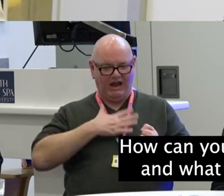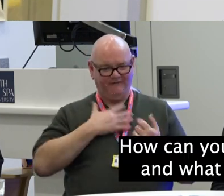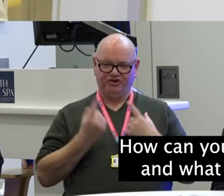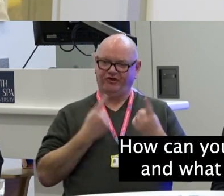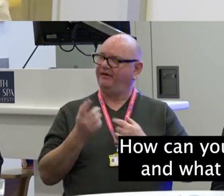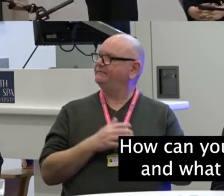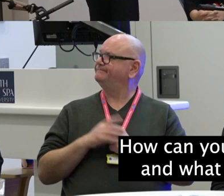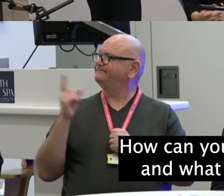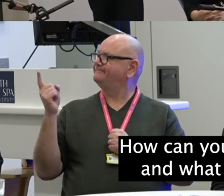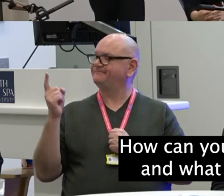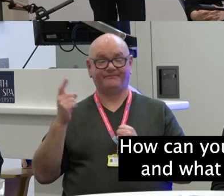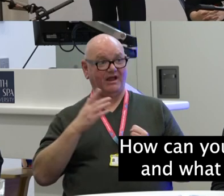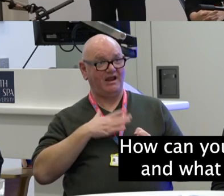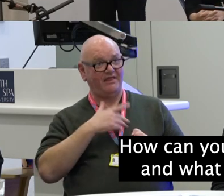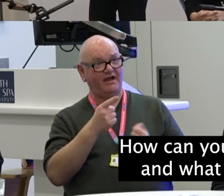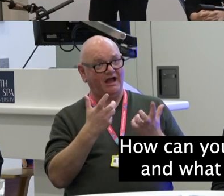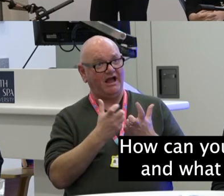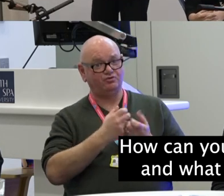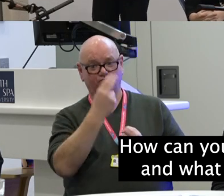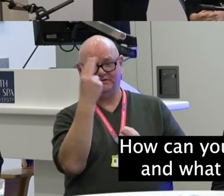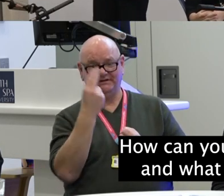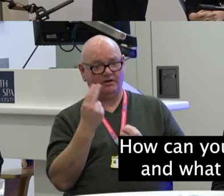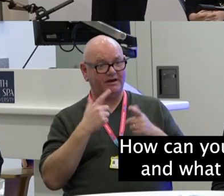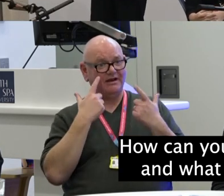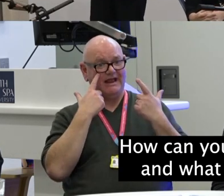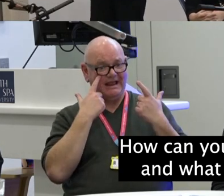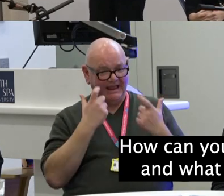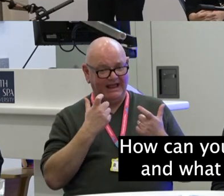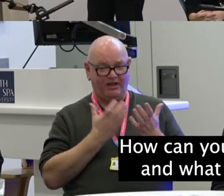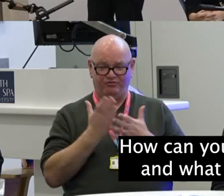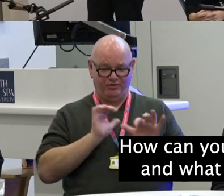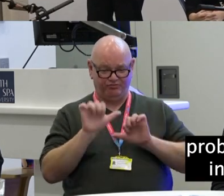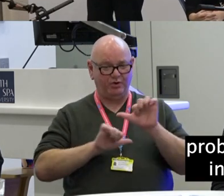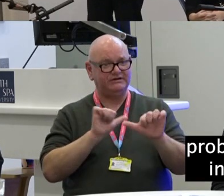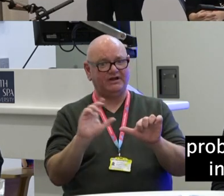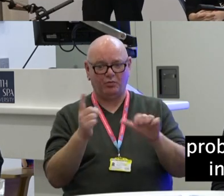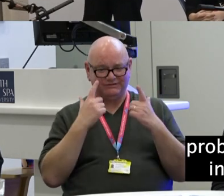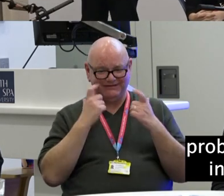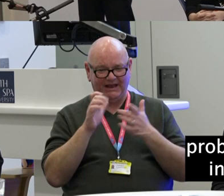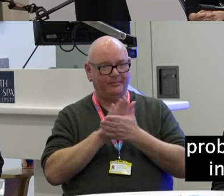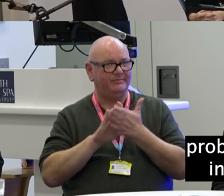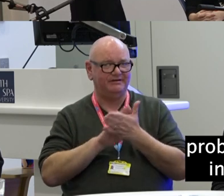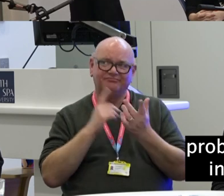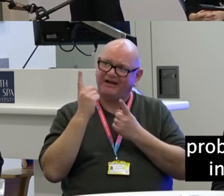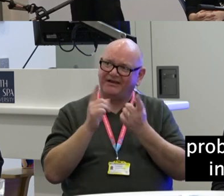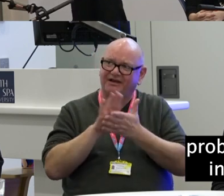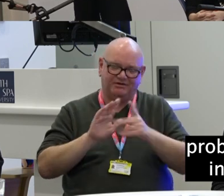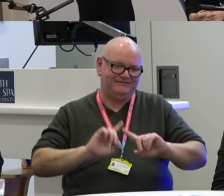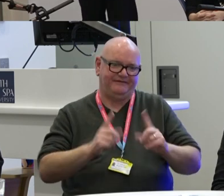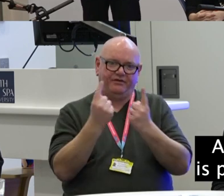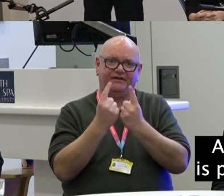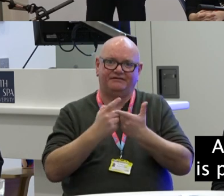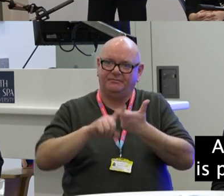can you design care into those processes, and what does care mean to you? Can obviously probably mean different things in different